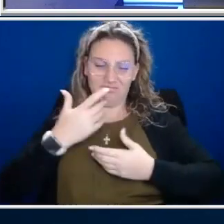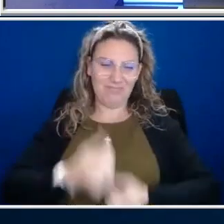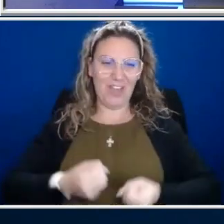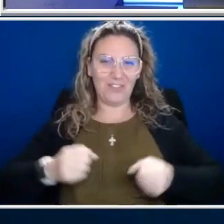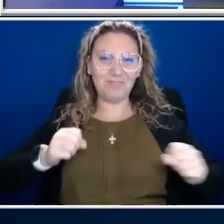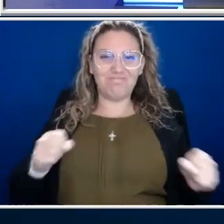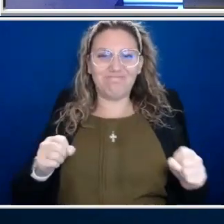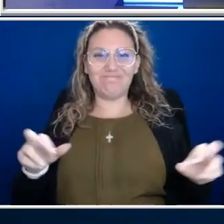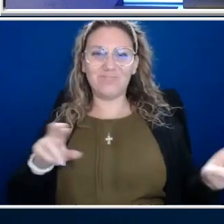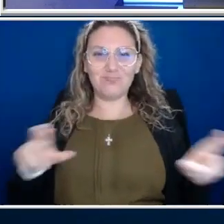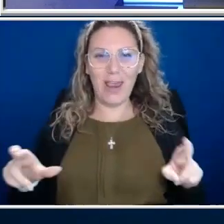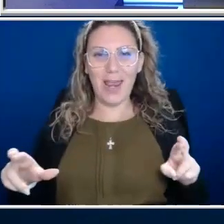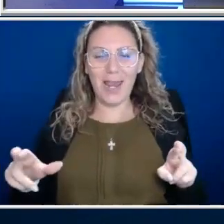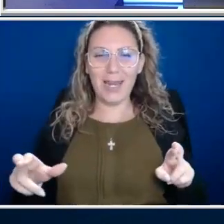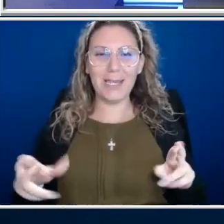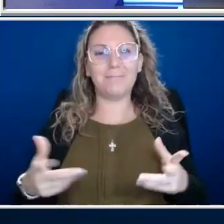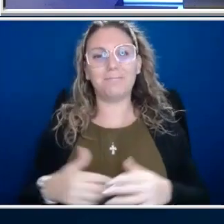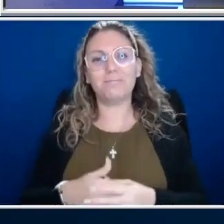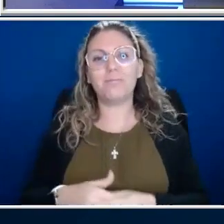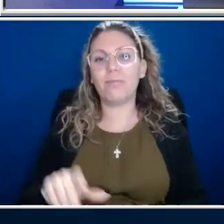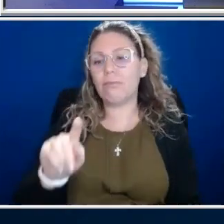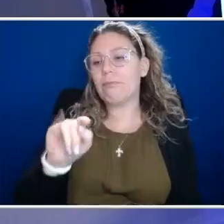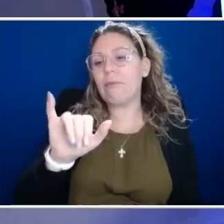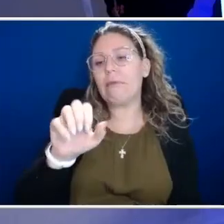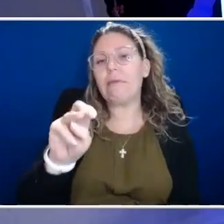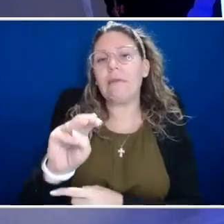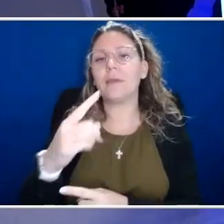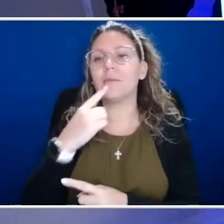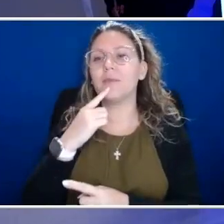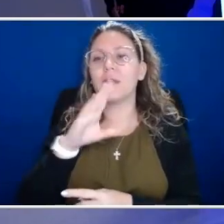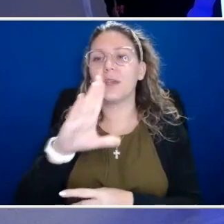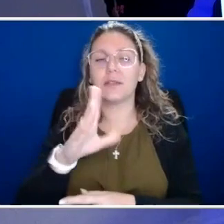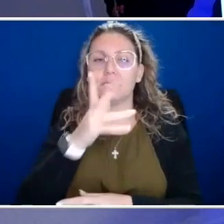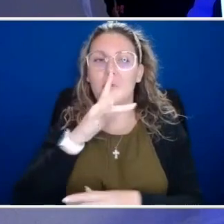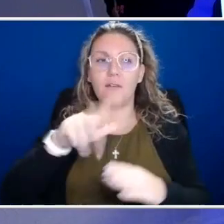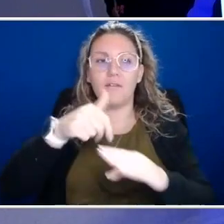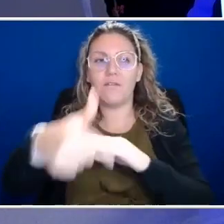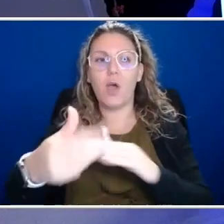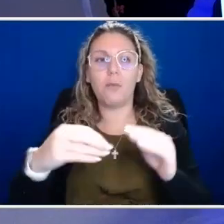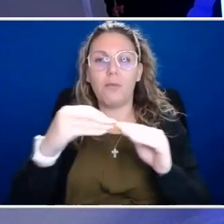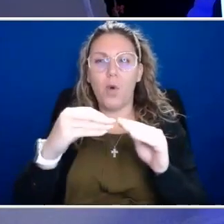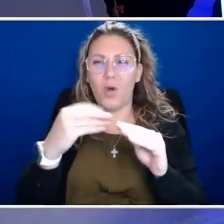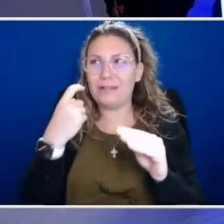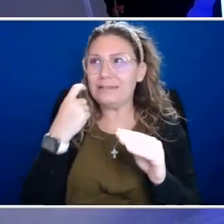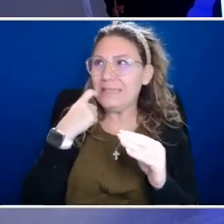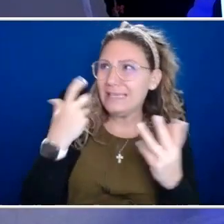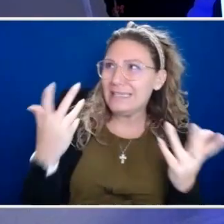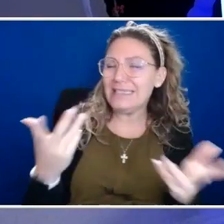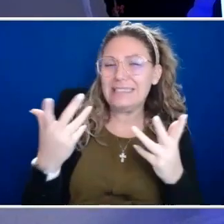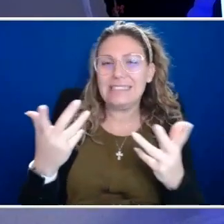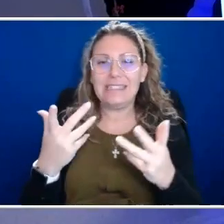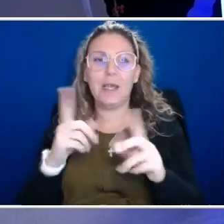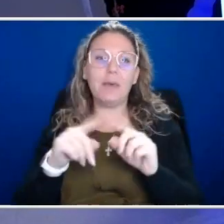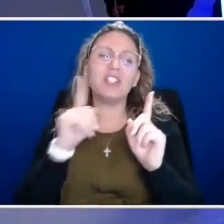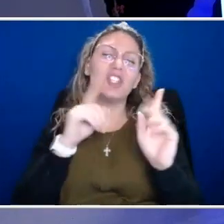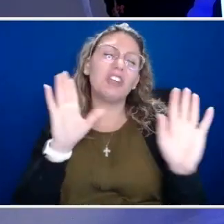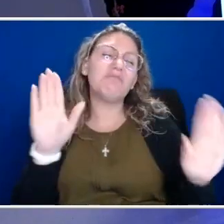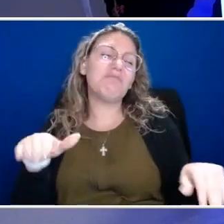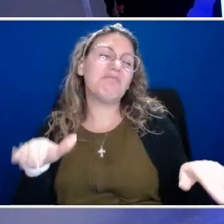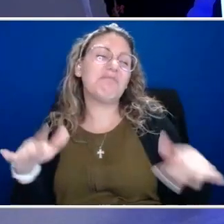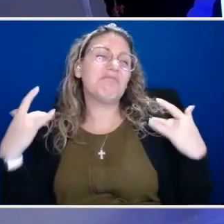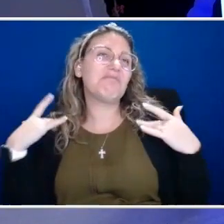out. Tim says that his mom has been falling a lot lately, but she kind of shrugs it off. We talked about that. Right. Maybe a little in